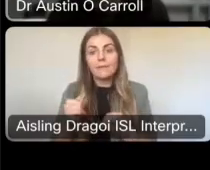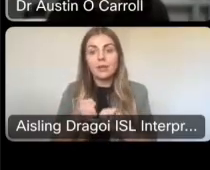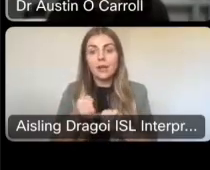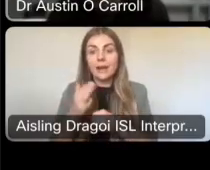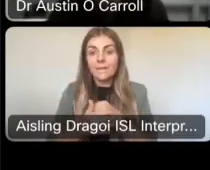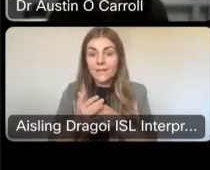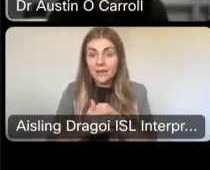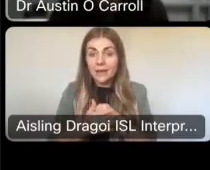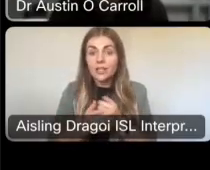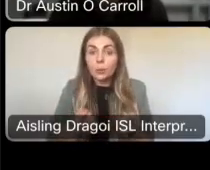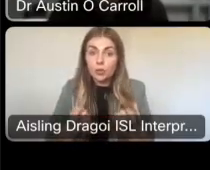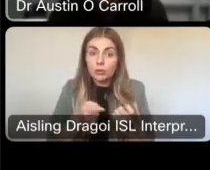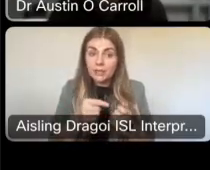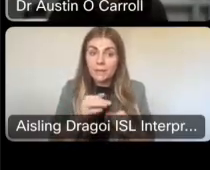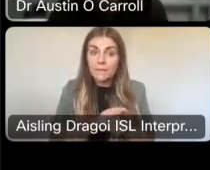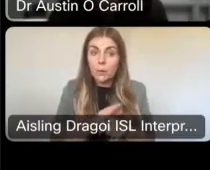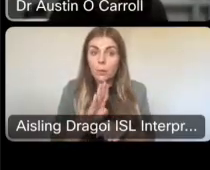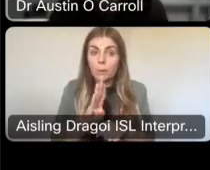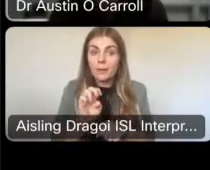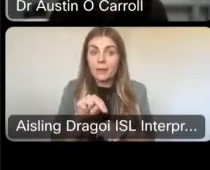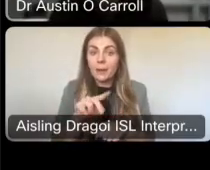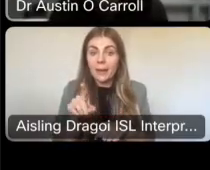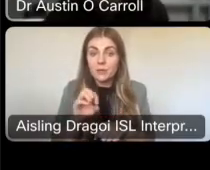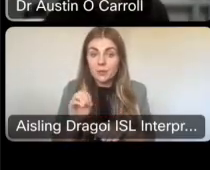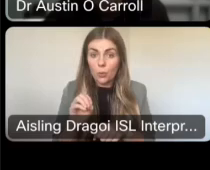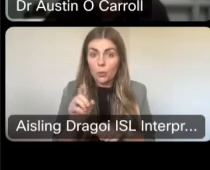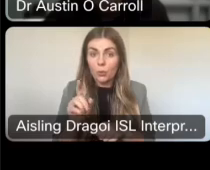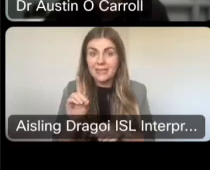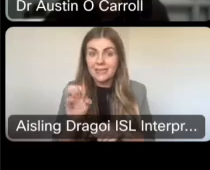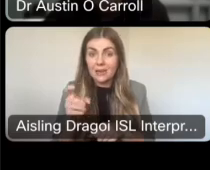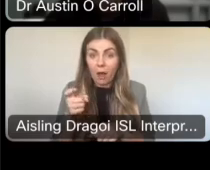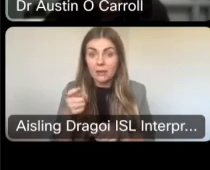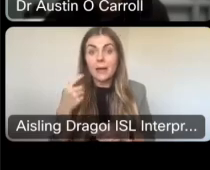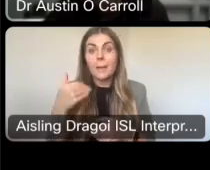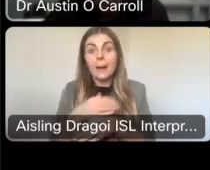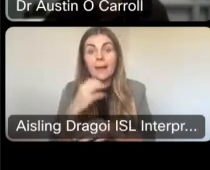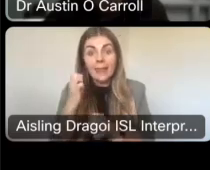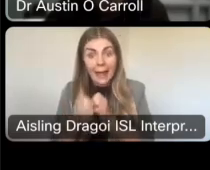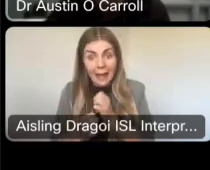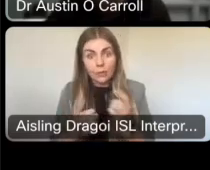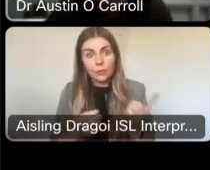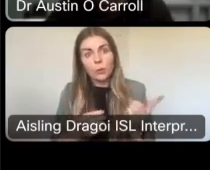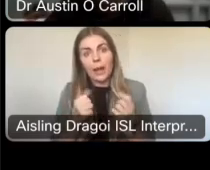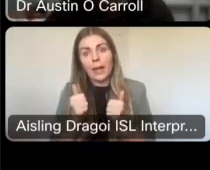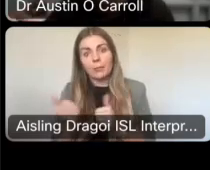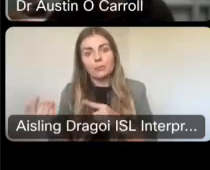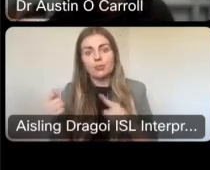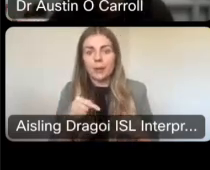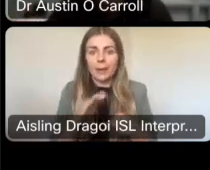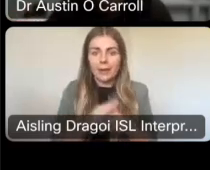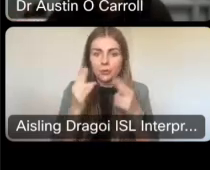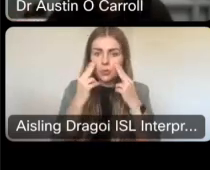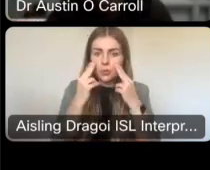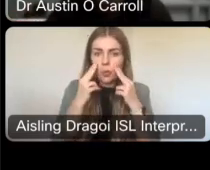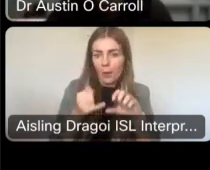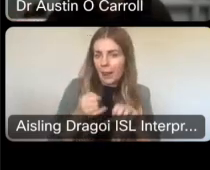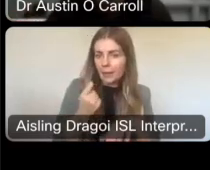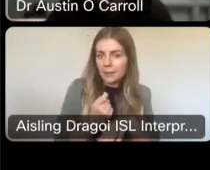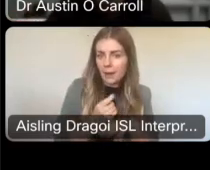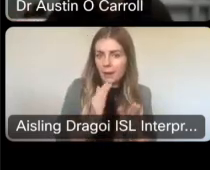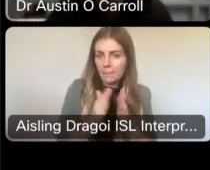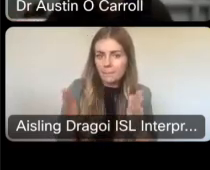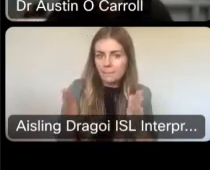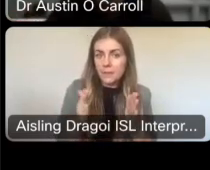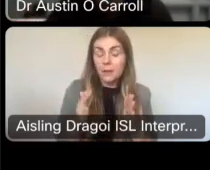benzo detox. And in fact, by the end of the benzo detox, we were able to bring him into the normal clinic. Now, when I saw him